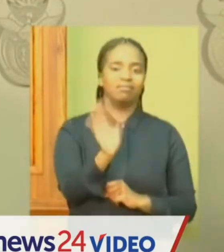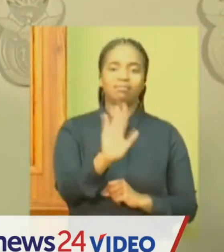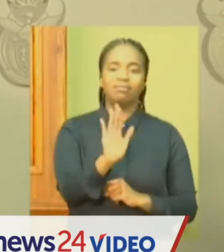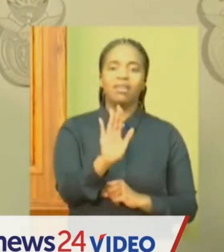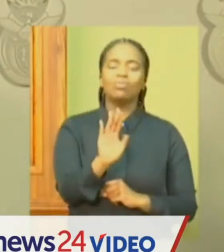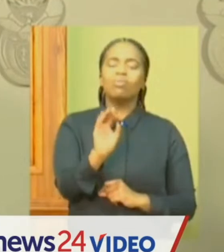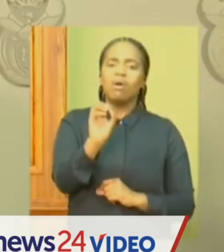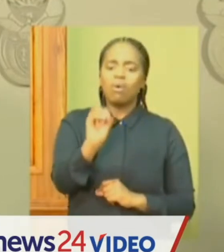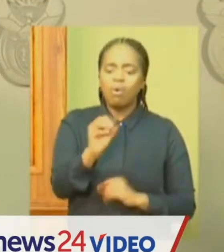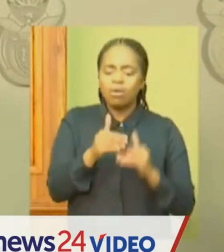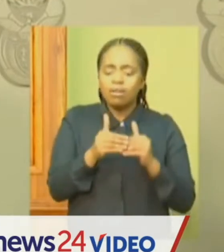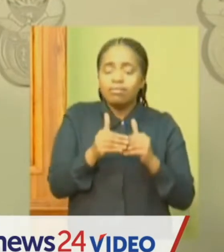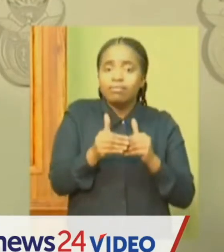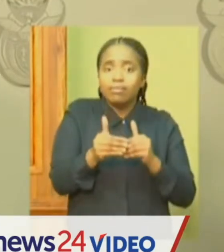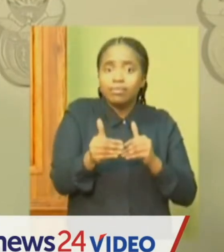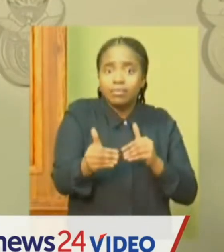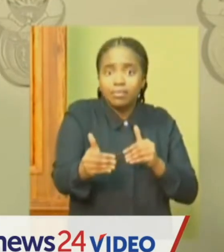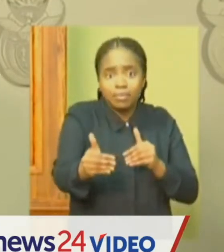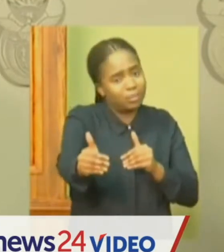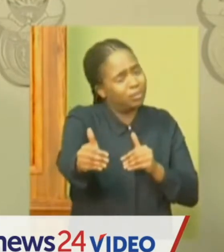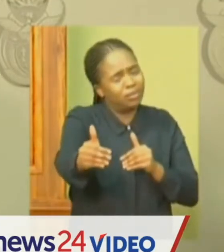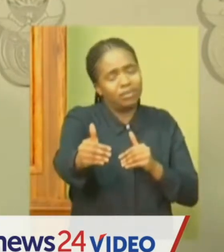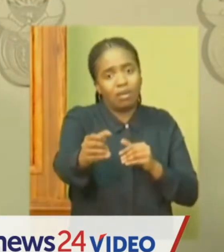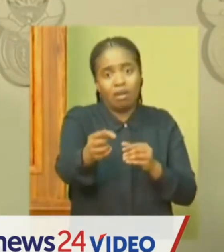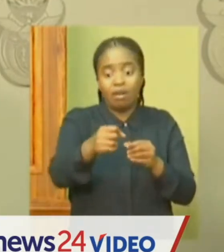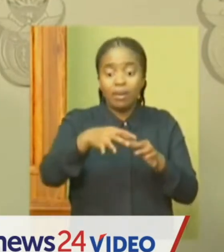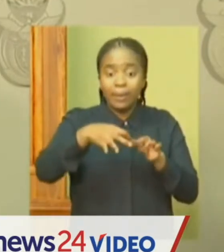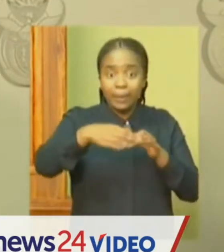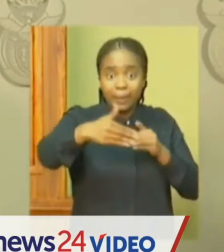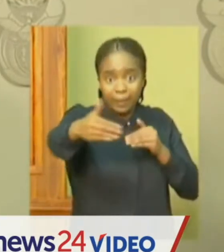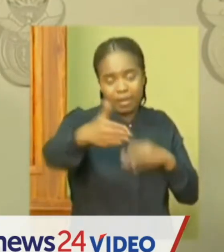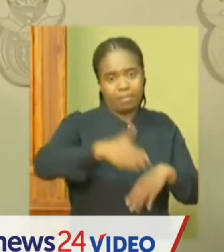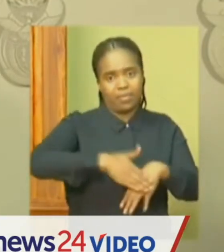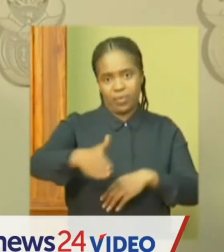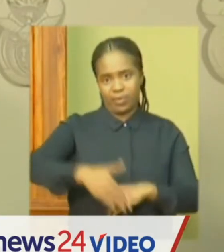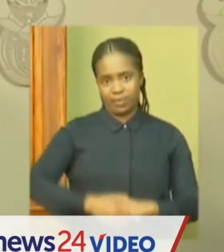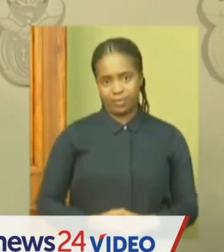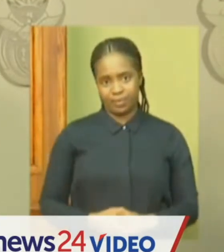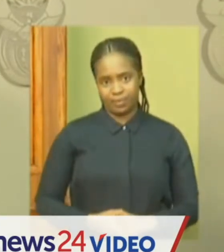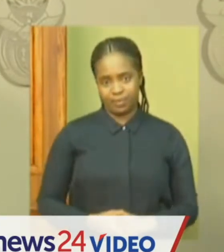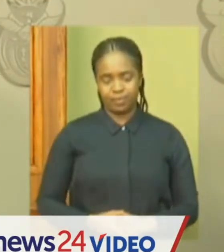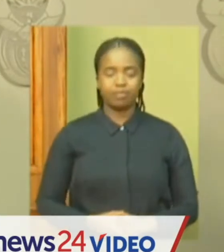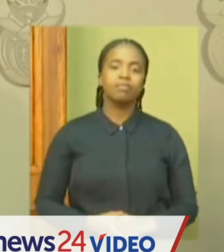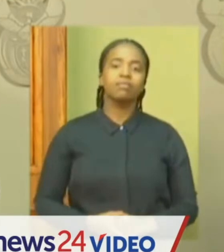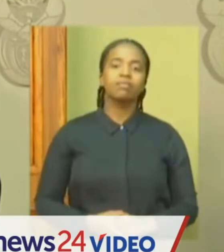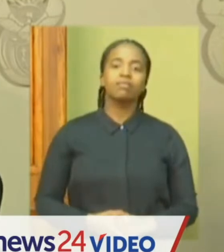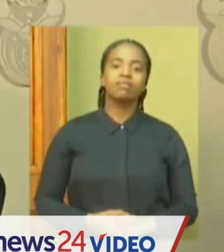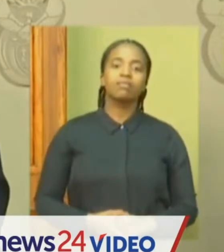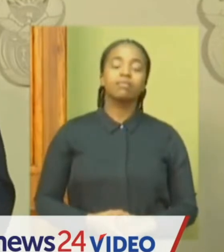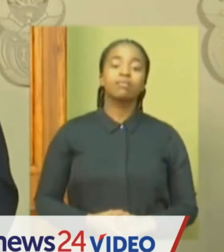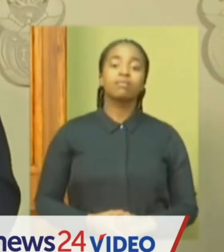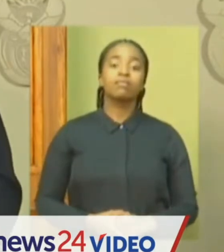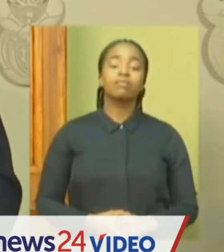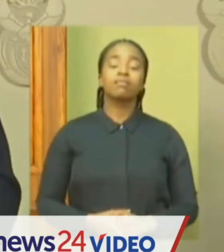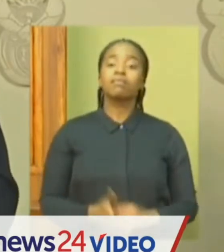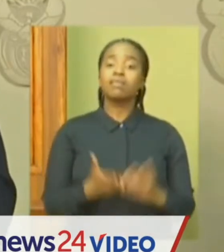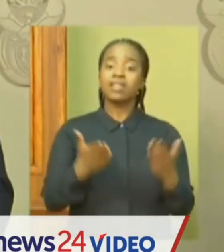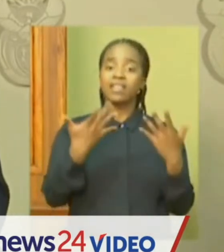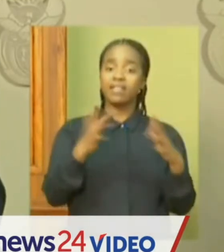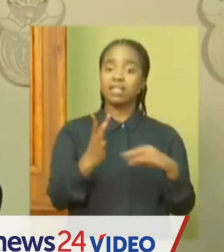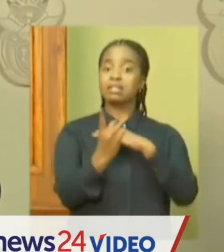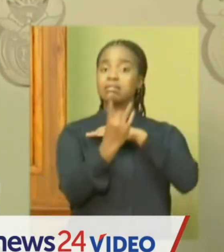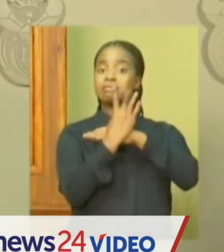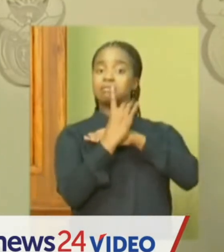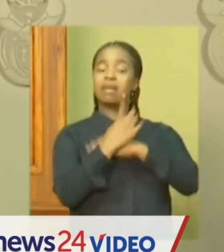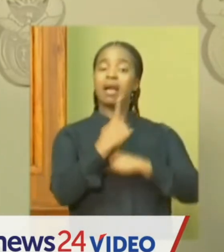be present amongst us for a long time to come. We have been warned that